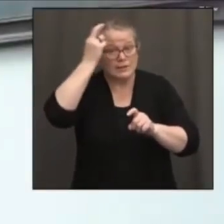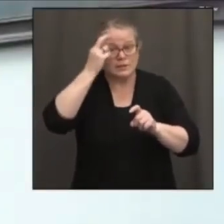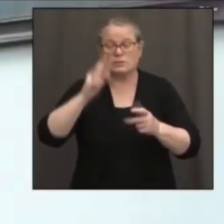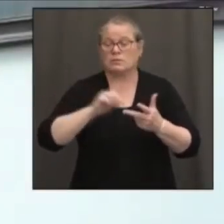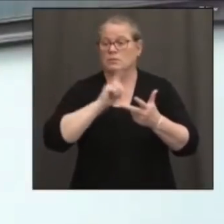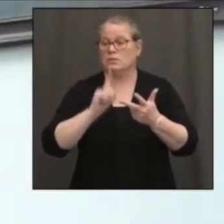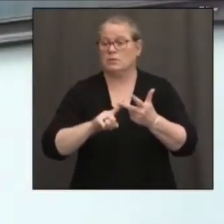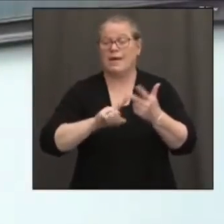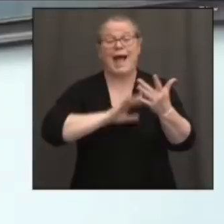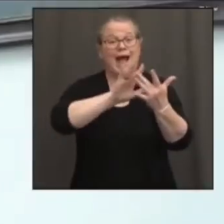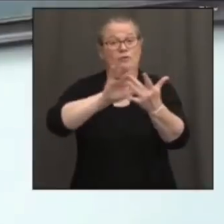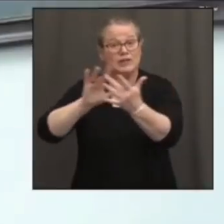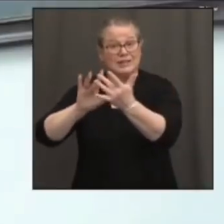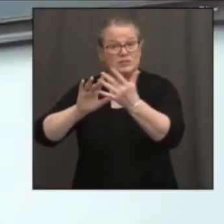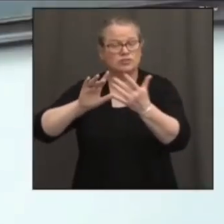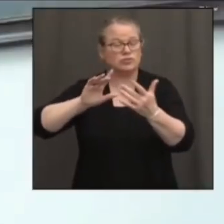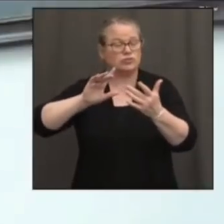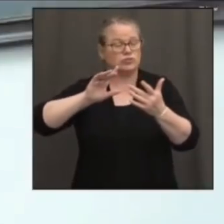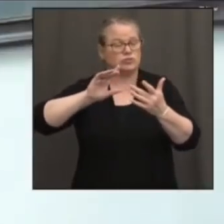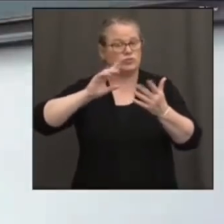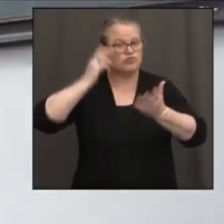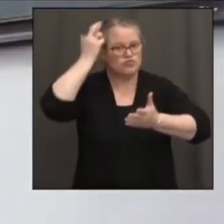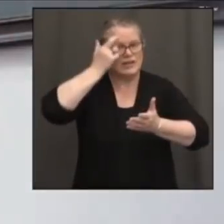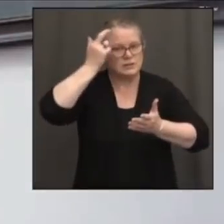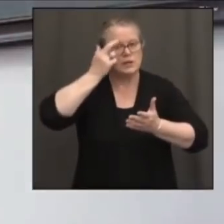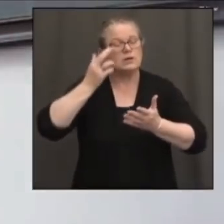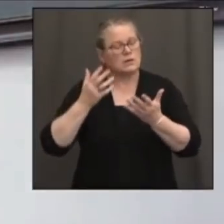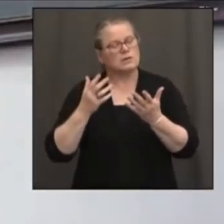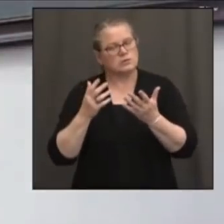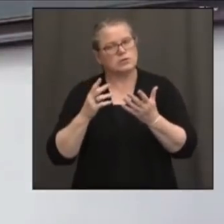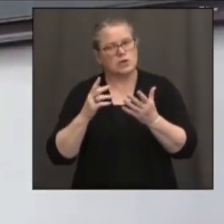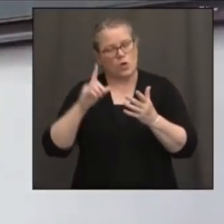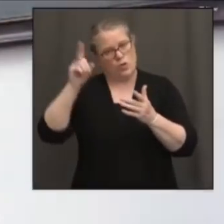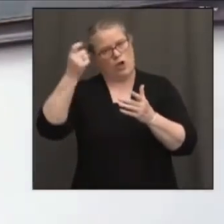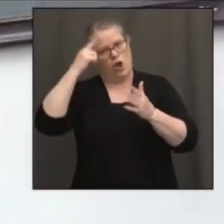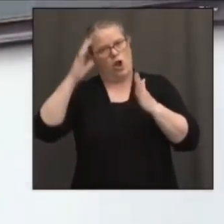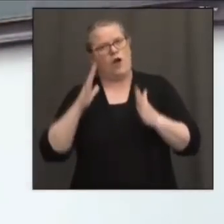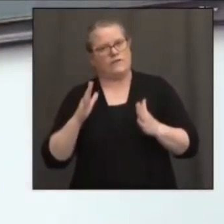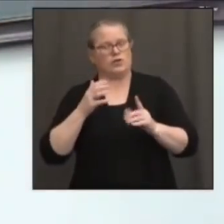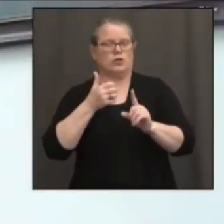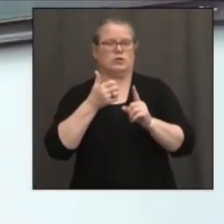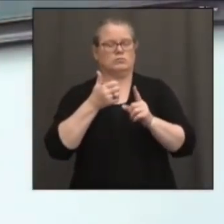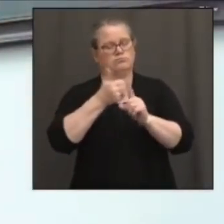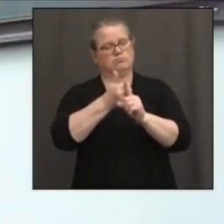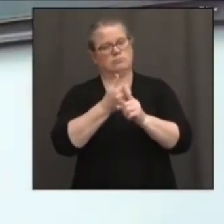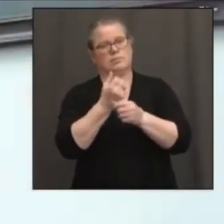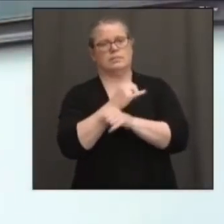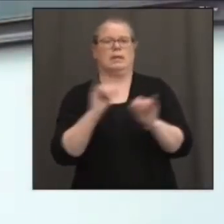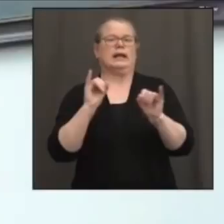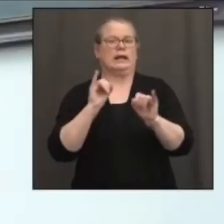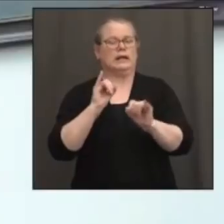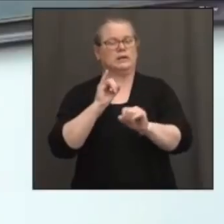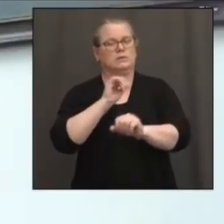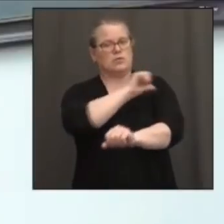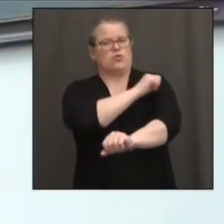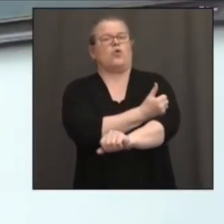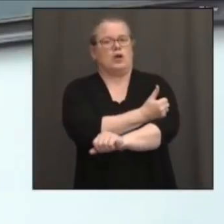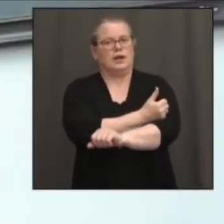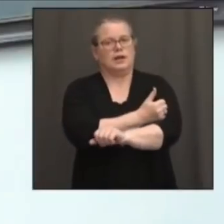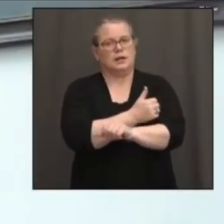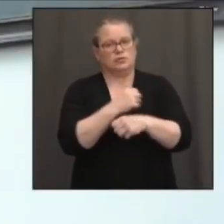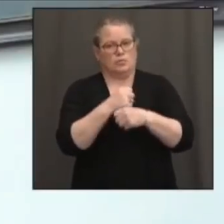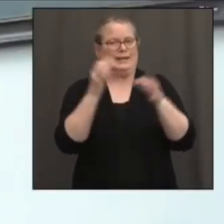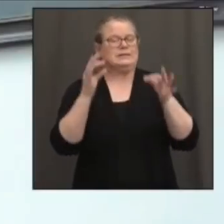plan, go on and on and on, and just the overall ability to serve the people of Connecticut. So we look forward to getting